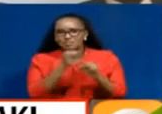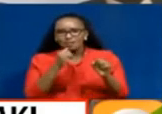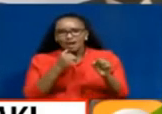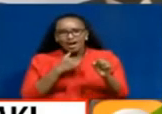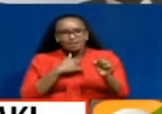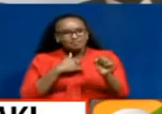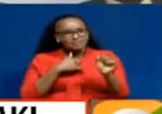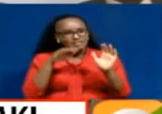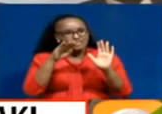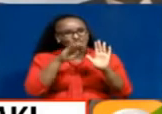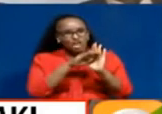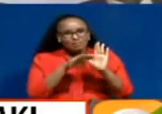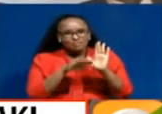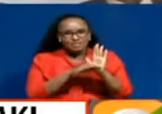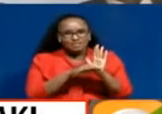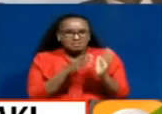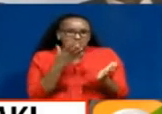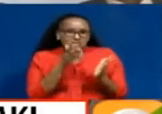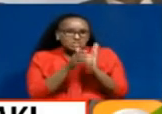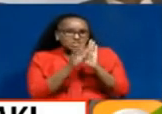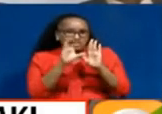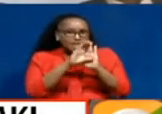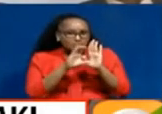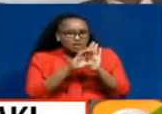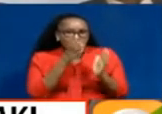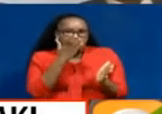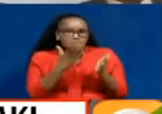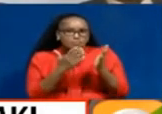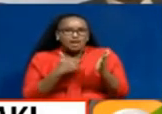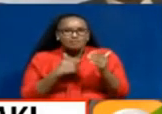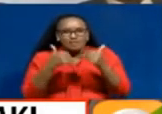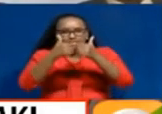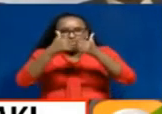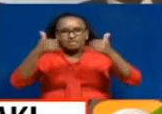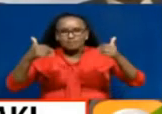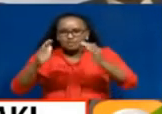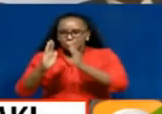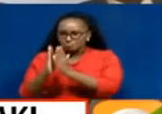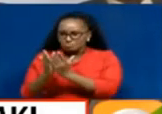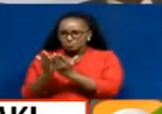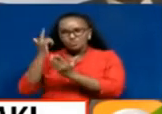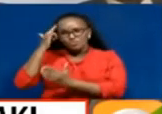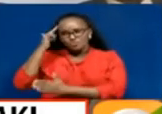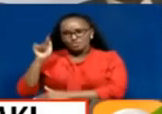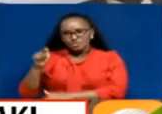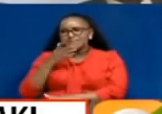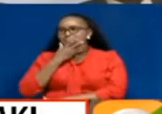chapters. We might need a separate book for Mwai Kibaki